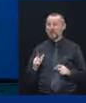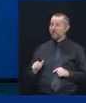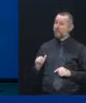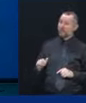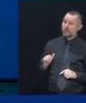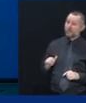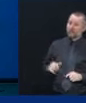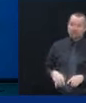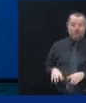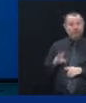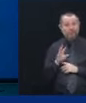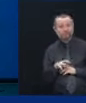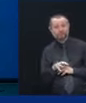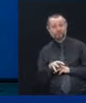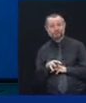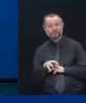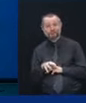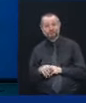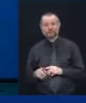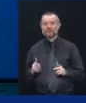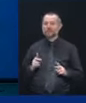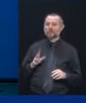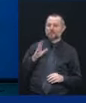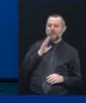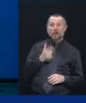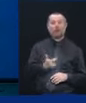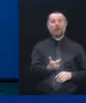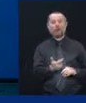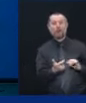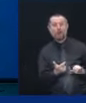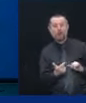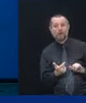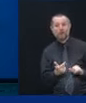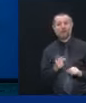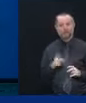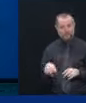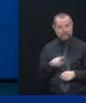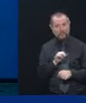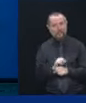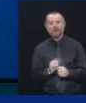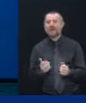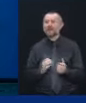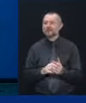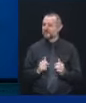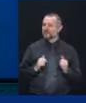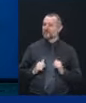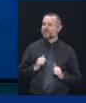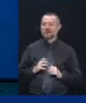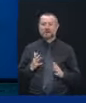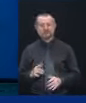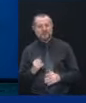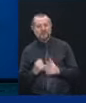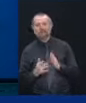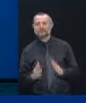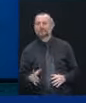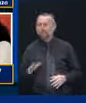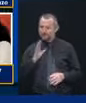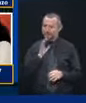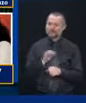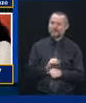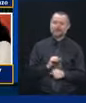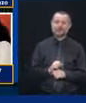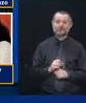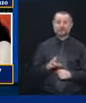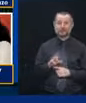will engage the acting and artist community that is very excited about this. And then it will have